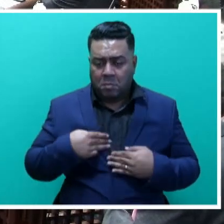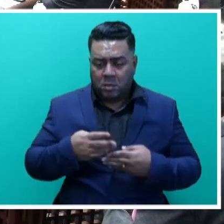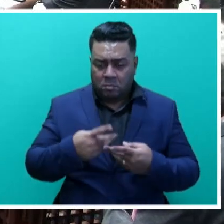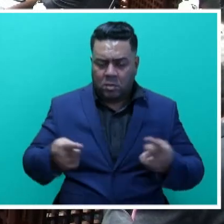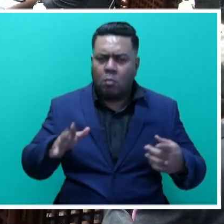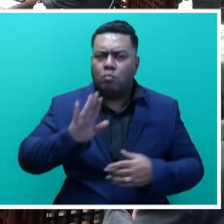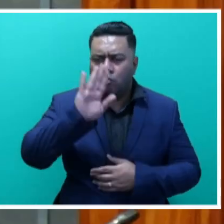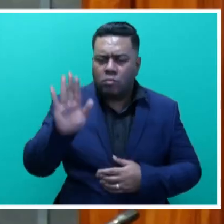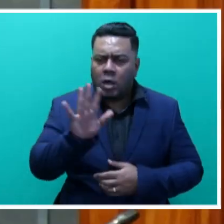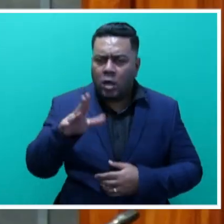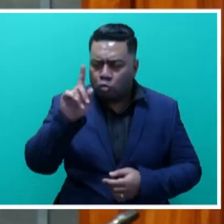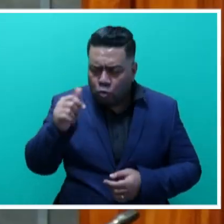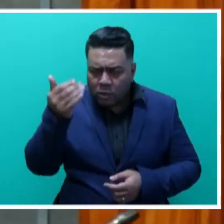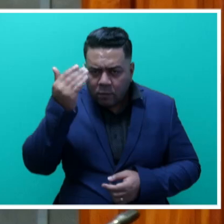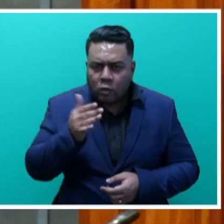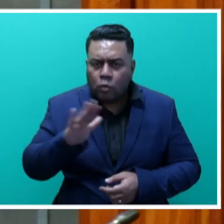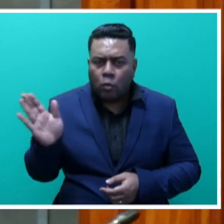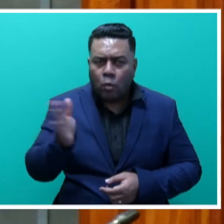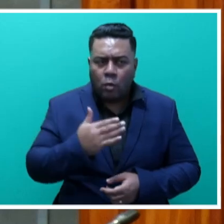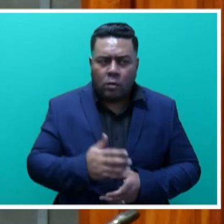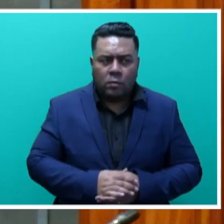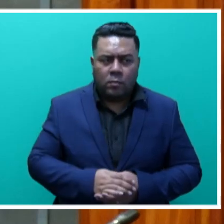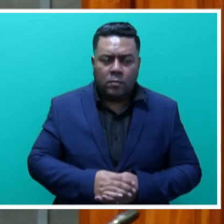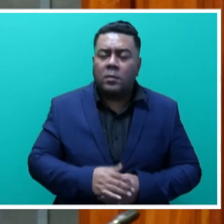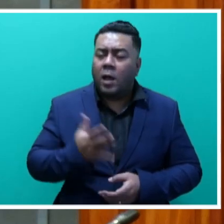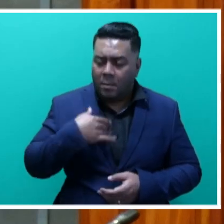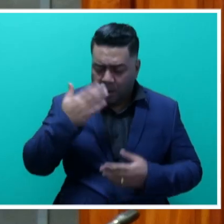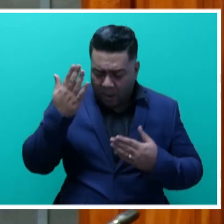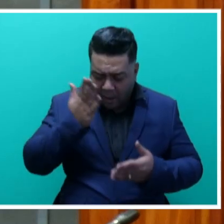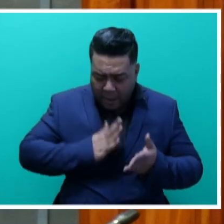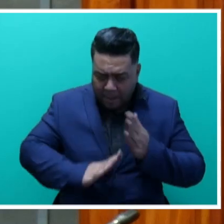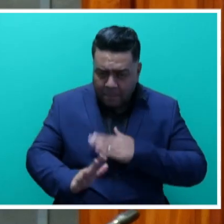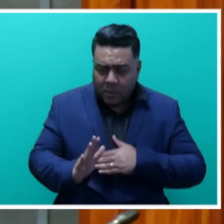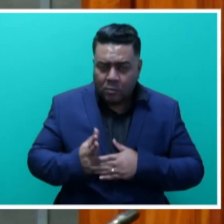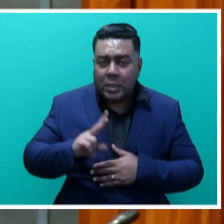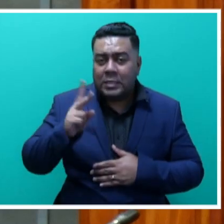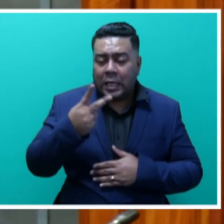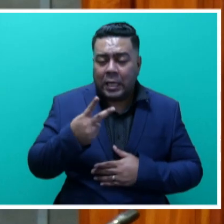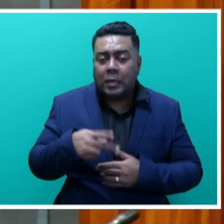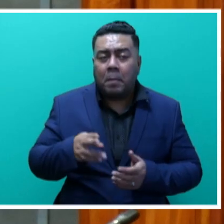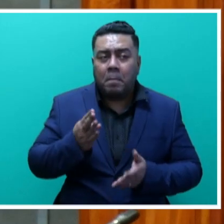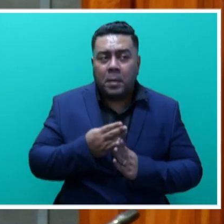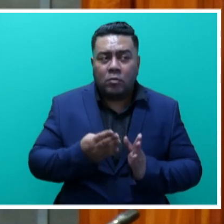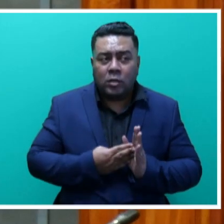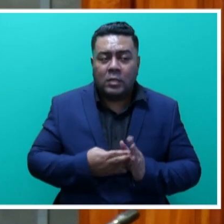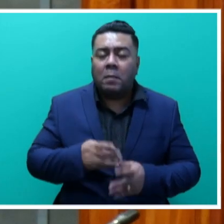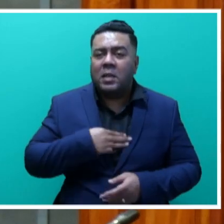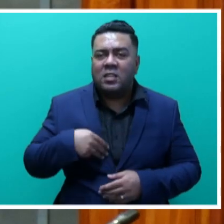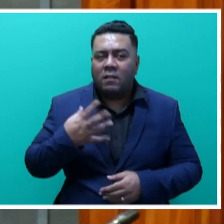Good evening to you all. Mr. Speaker, sir, I'm most humbled to deliver my second budget response as the Minister for